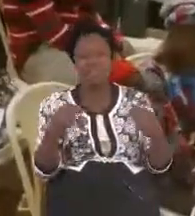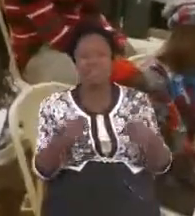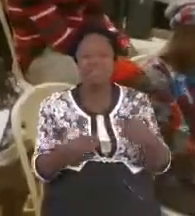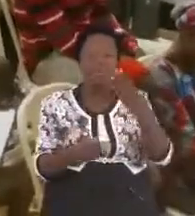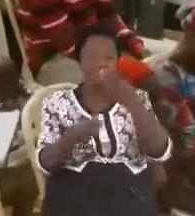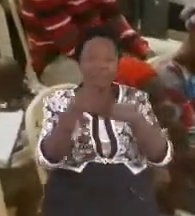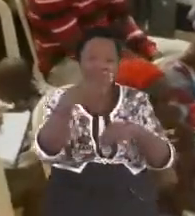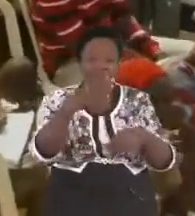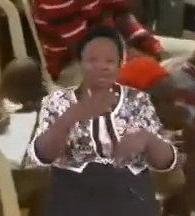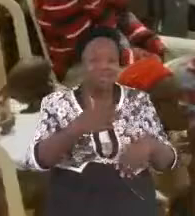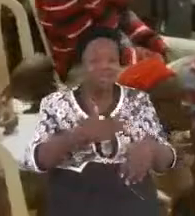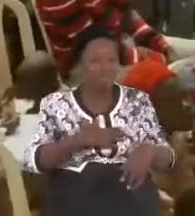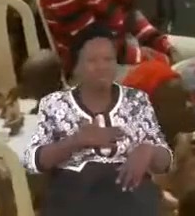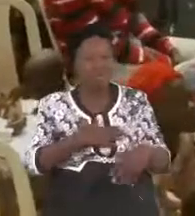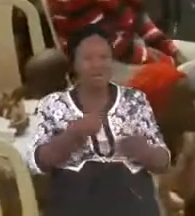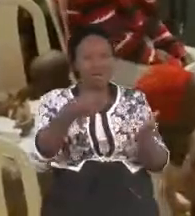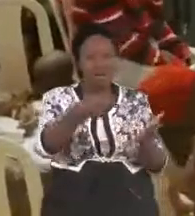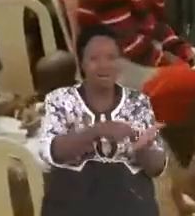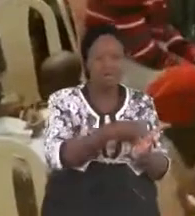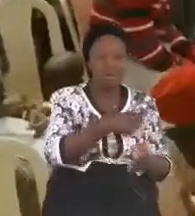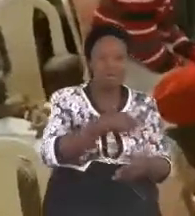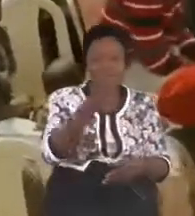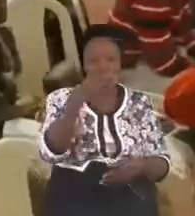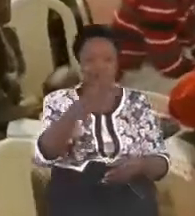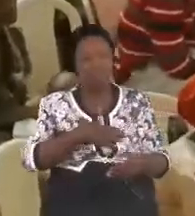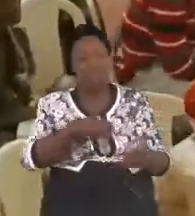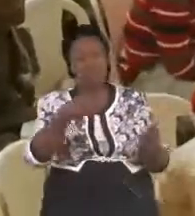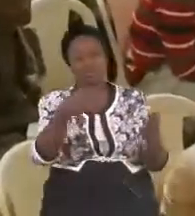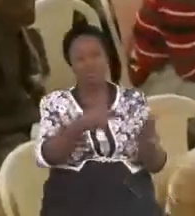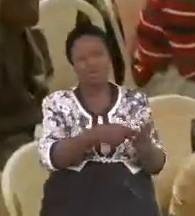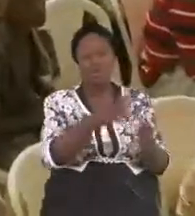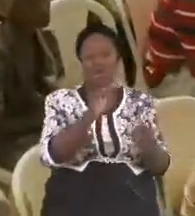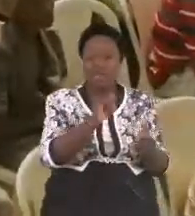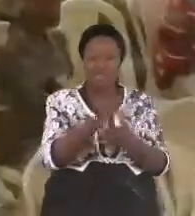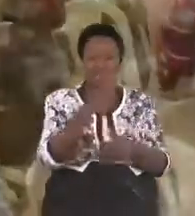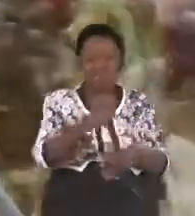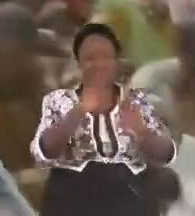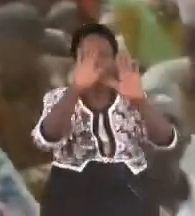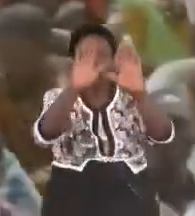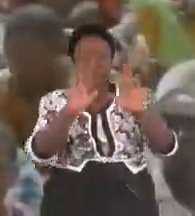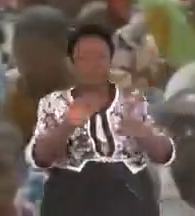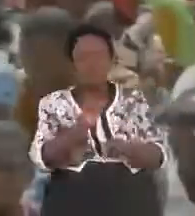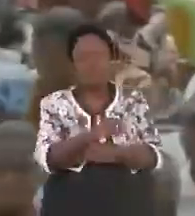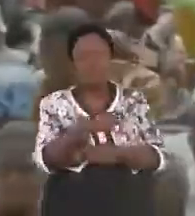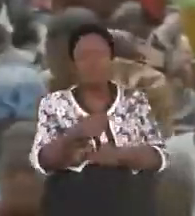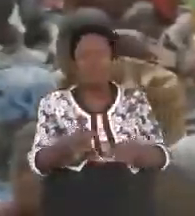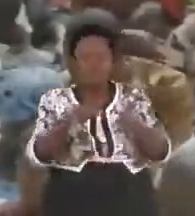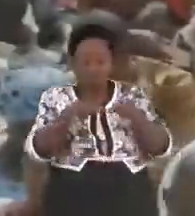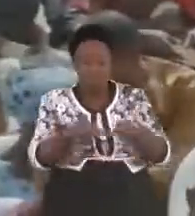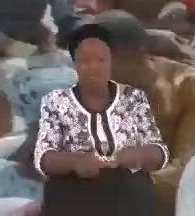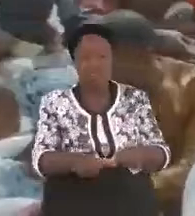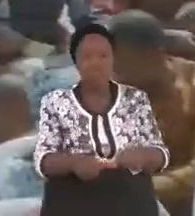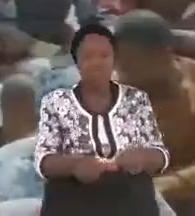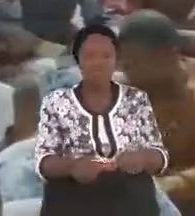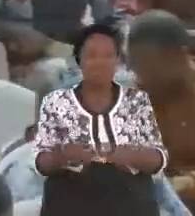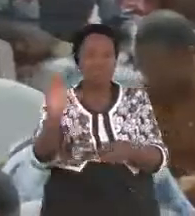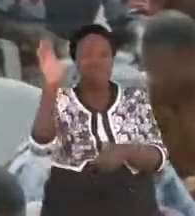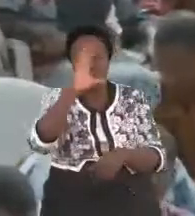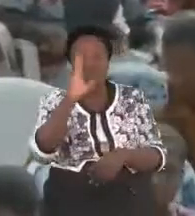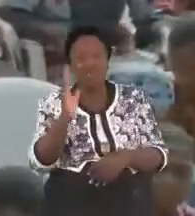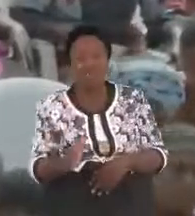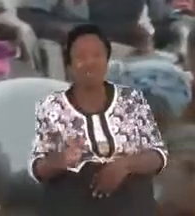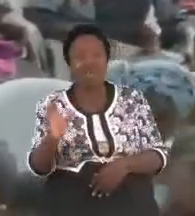feed my sheep. That's the miracle of steadfast seeker sender. Seeker sender.